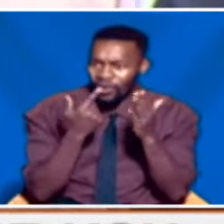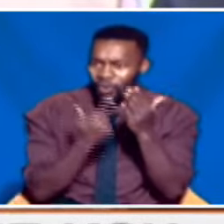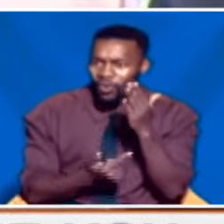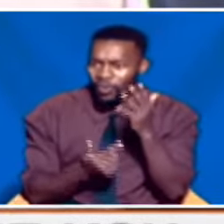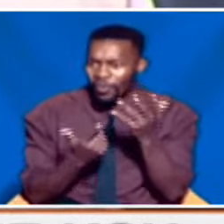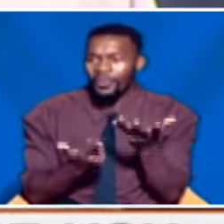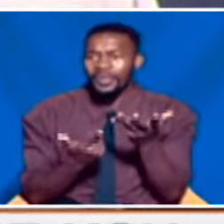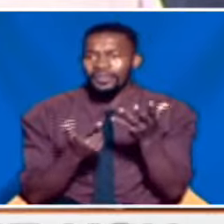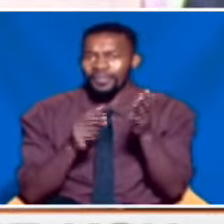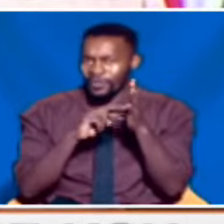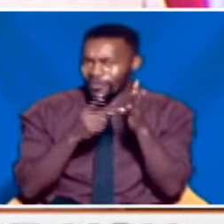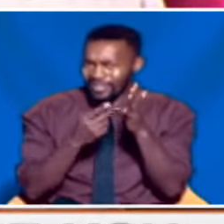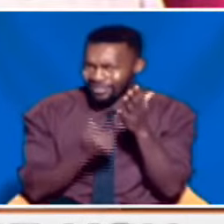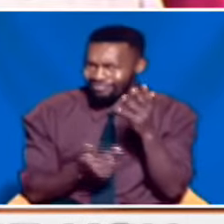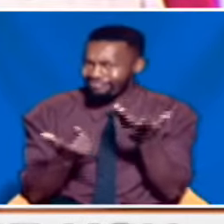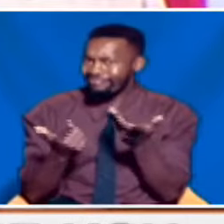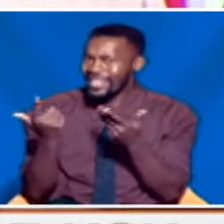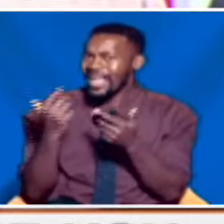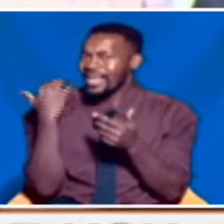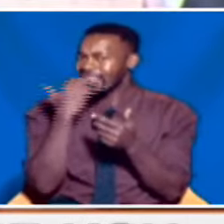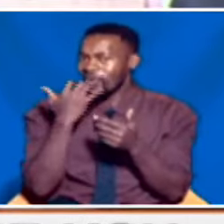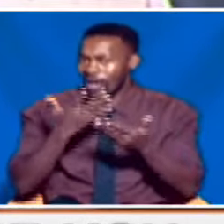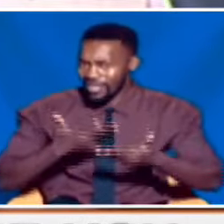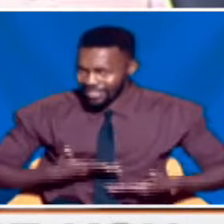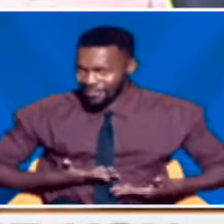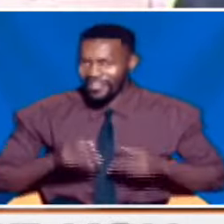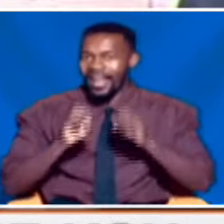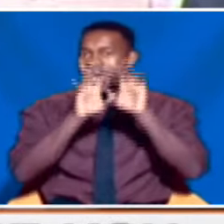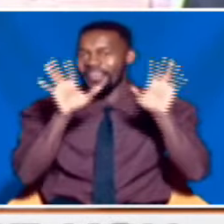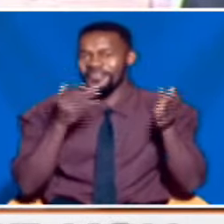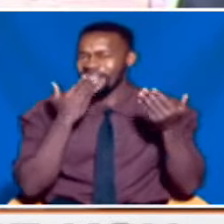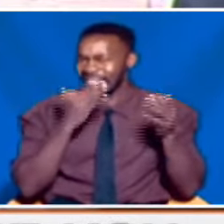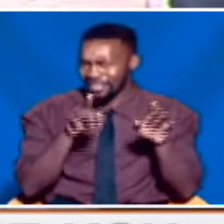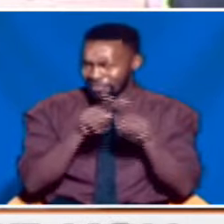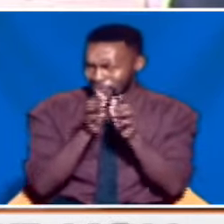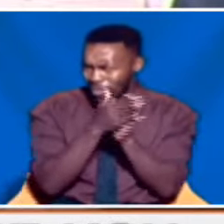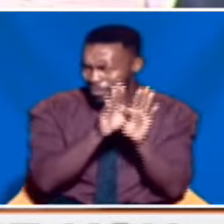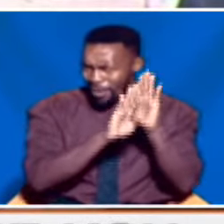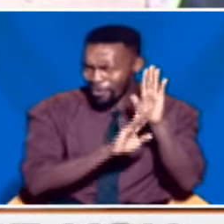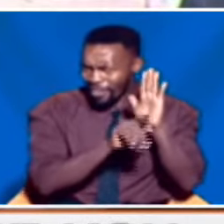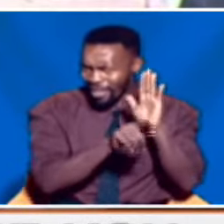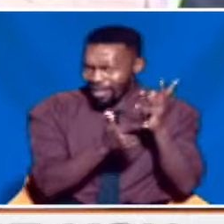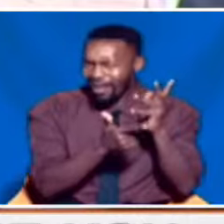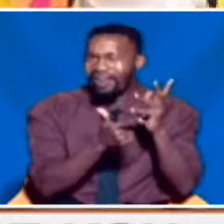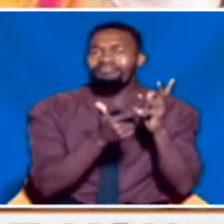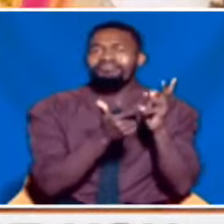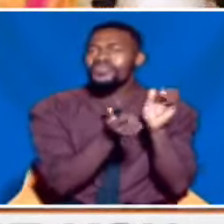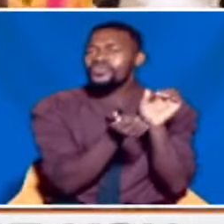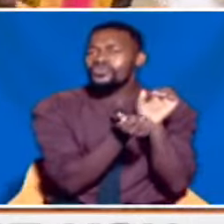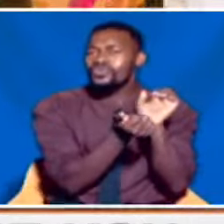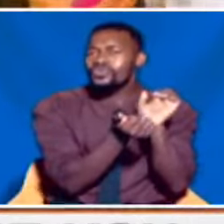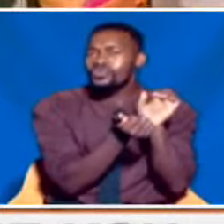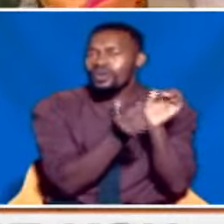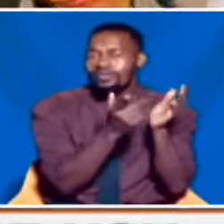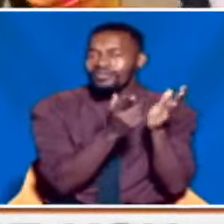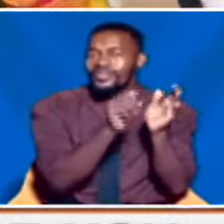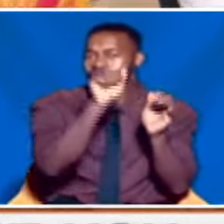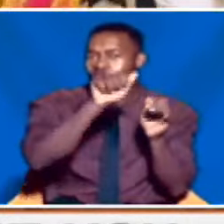he's seen the light. He's become, he's a soul who has now become a Paul. In recent